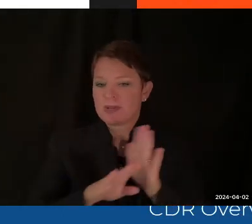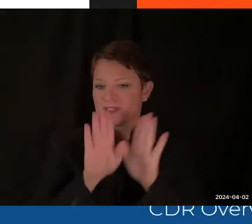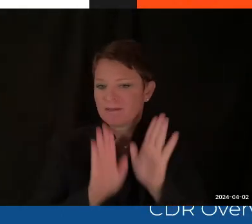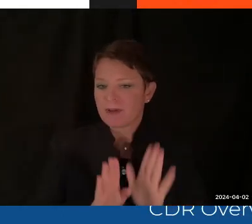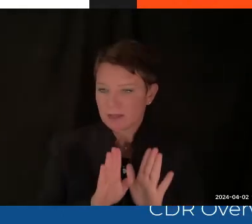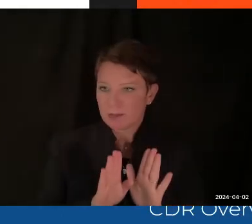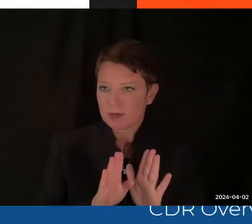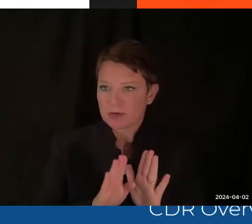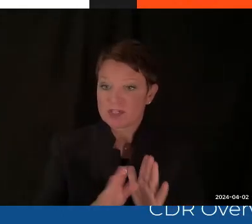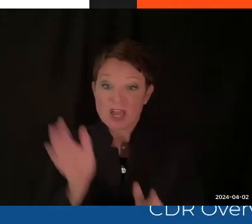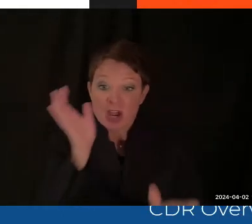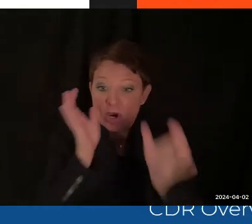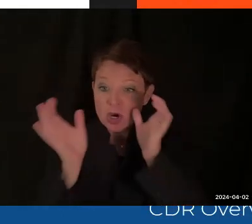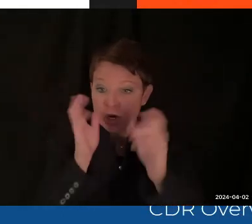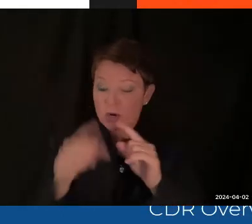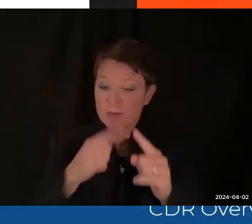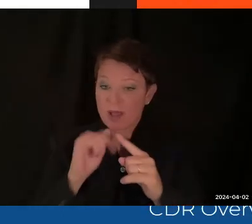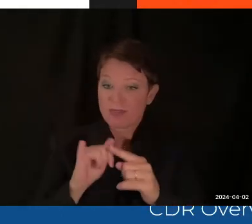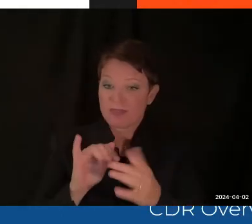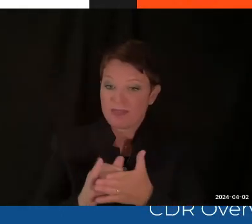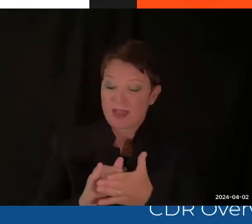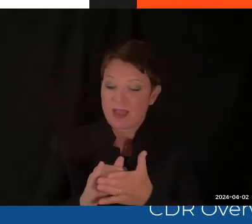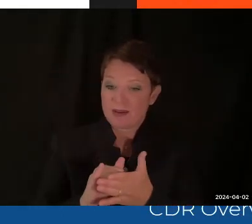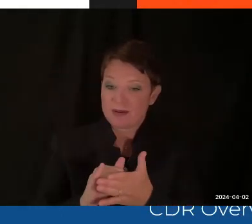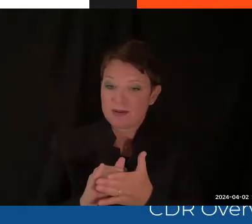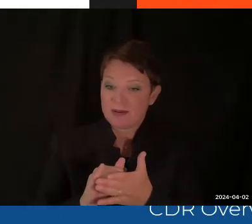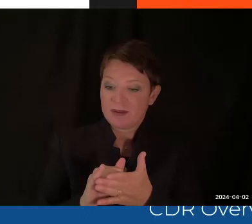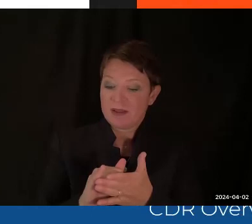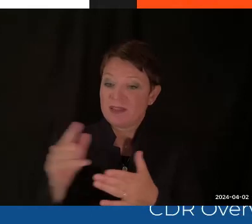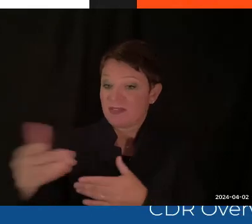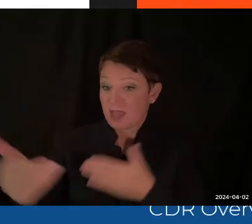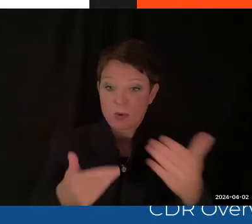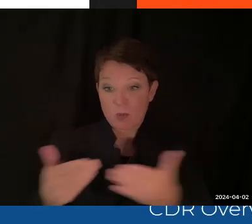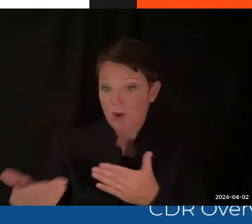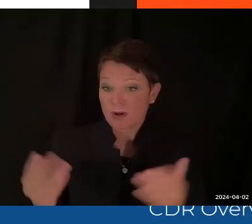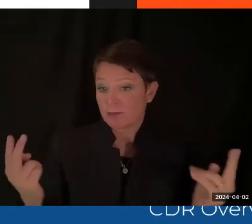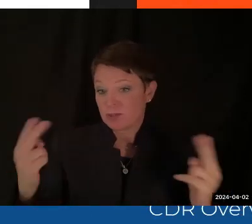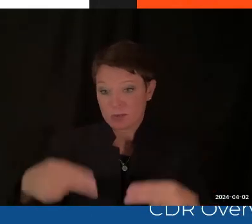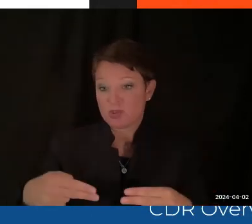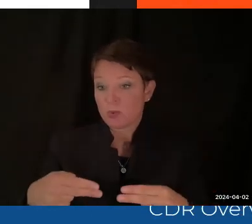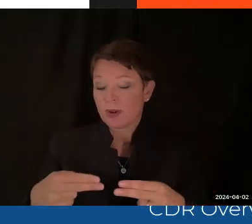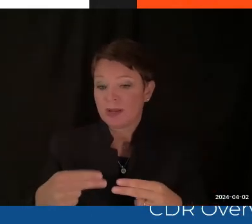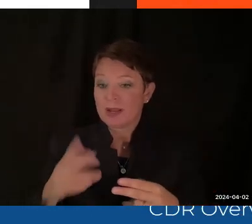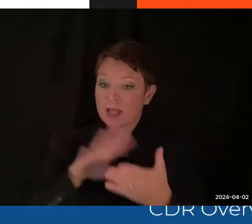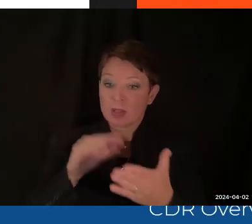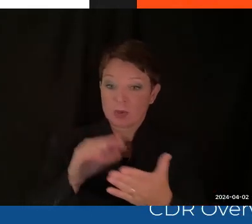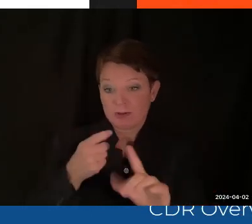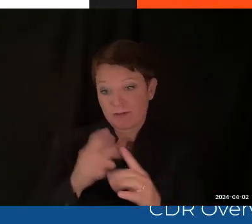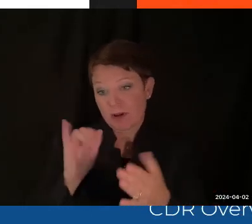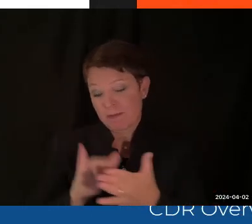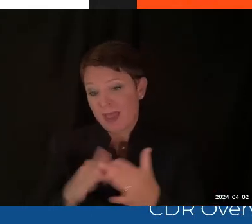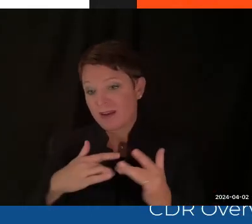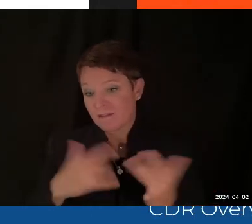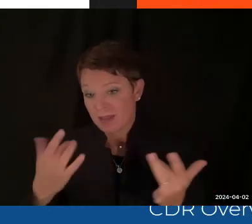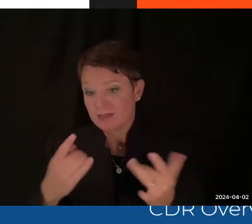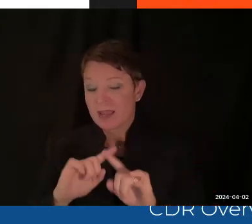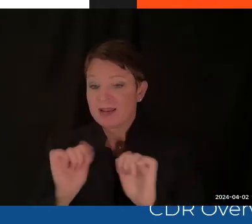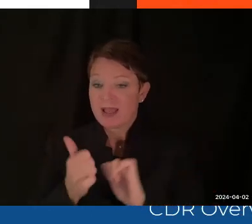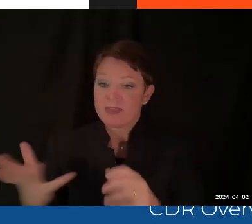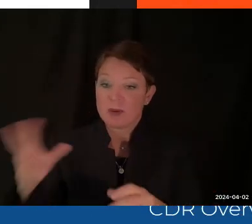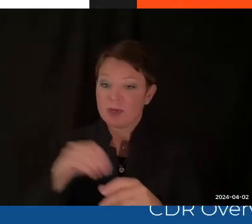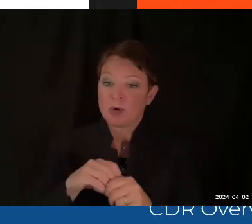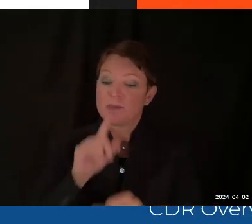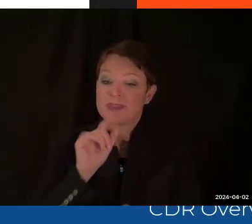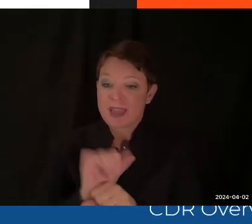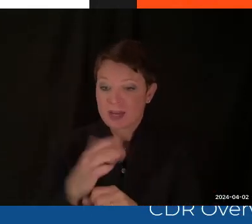developers have heard about this charrette, which they were welcome to attend and learn from, and how they would incorporate